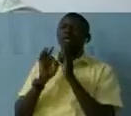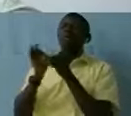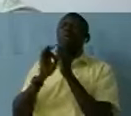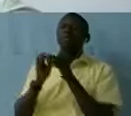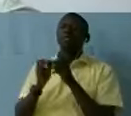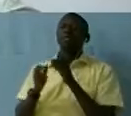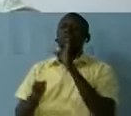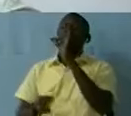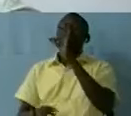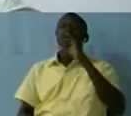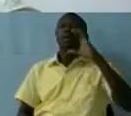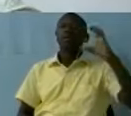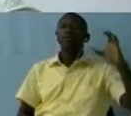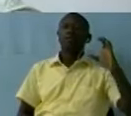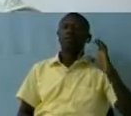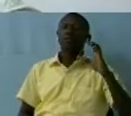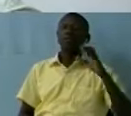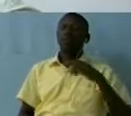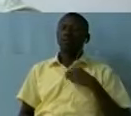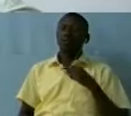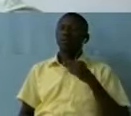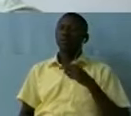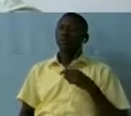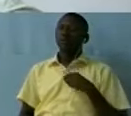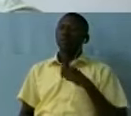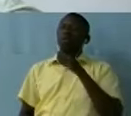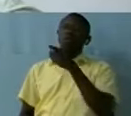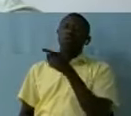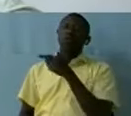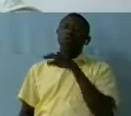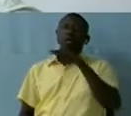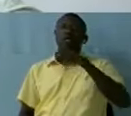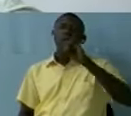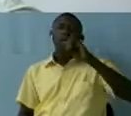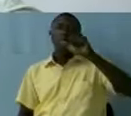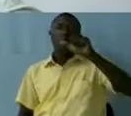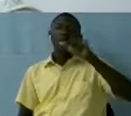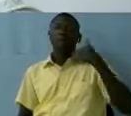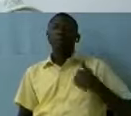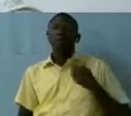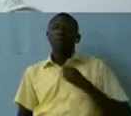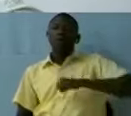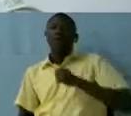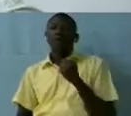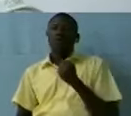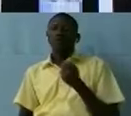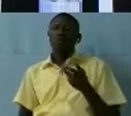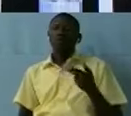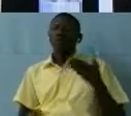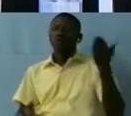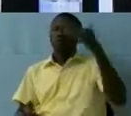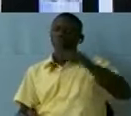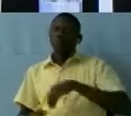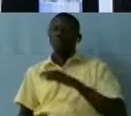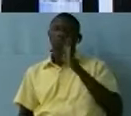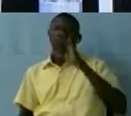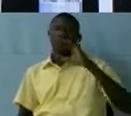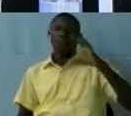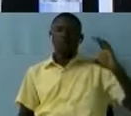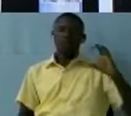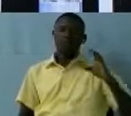fokibar kayto nyinko ko TRRC kumandiro menke wolu la wolu balantale pour kanedam. This is not true.